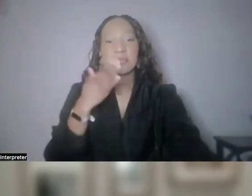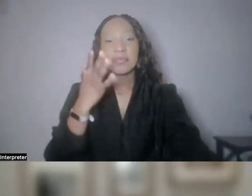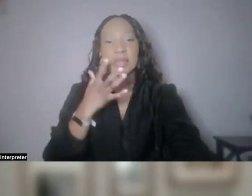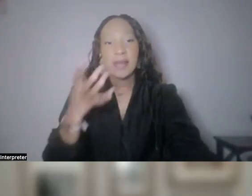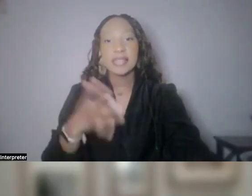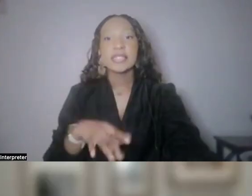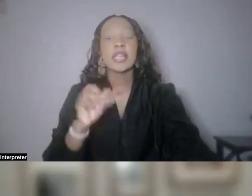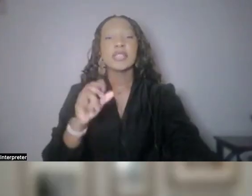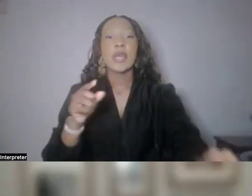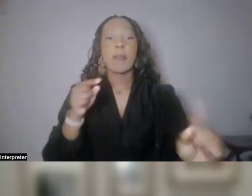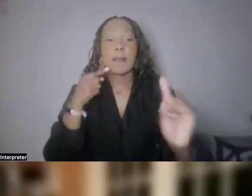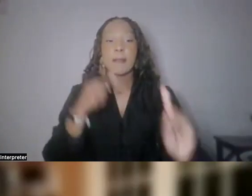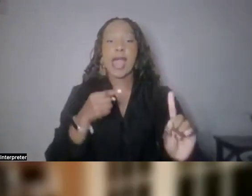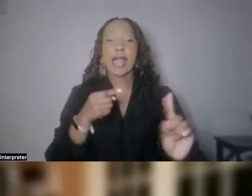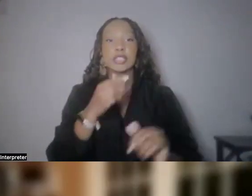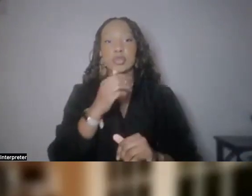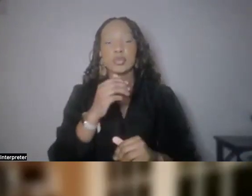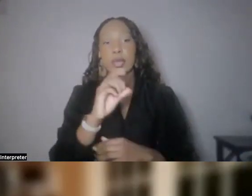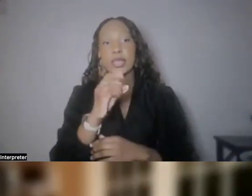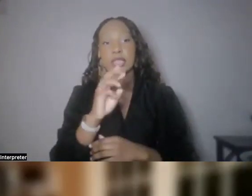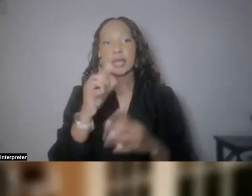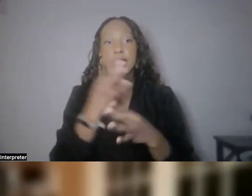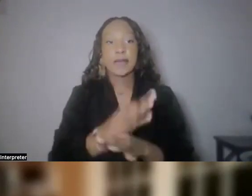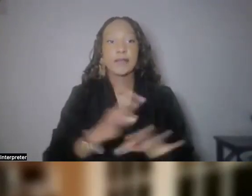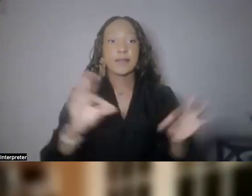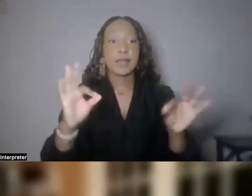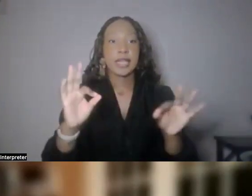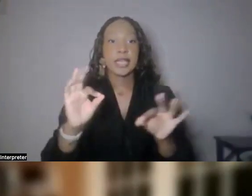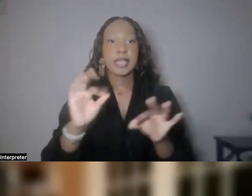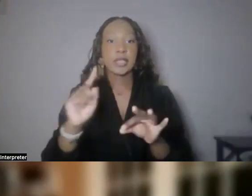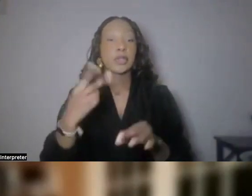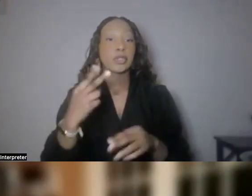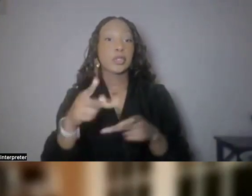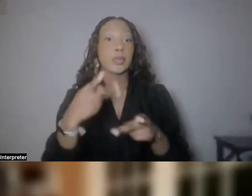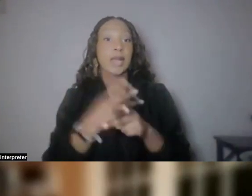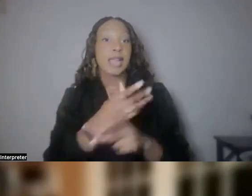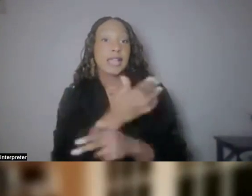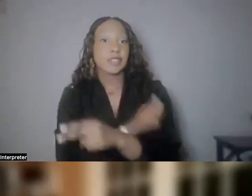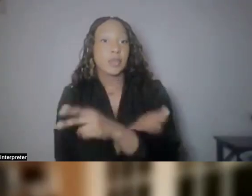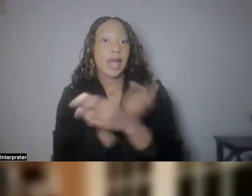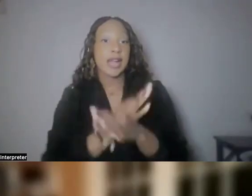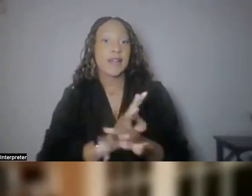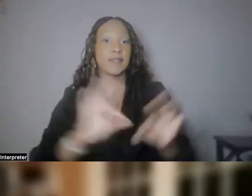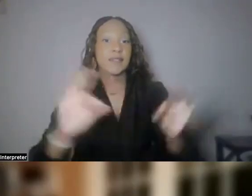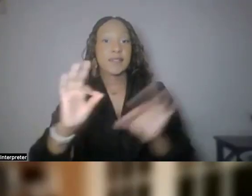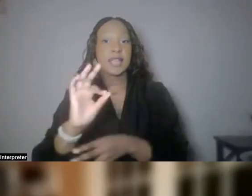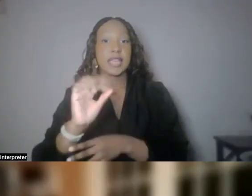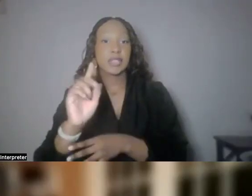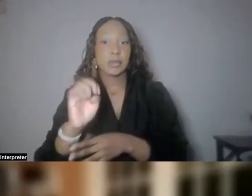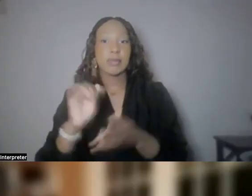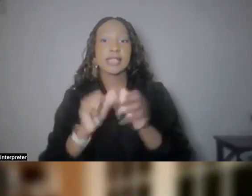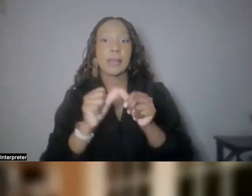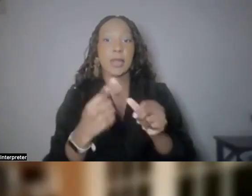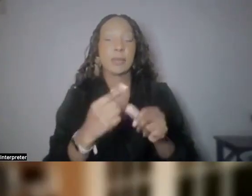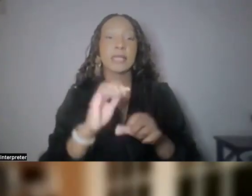So going back to the drug-free zone question, there's two types of drug-free zones in DC. The first is kind of the permanent ones, which are established